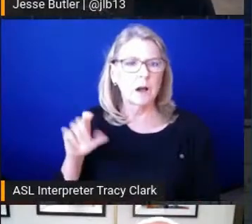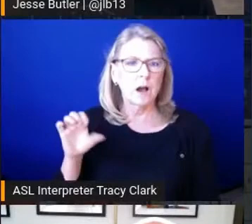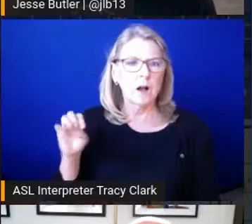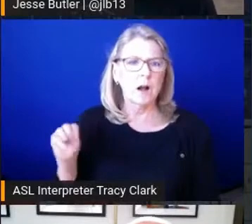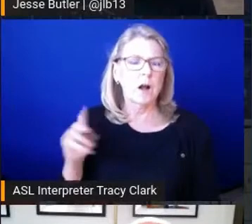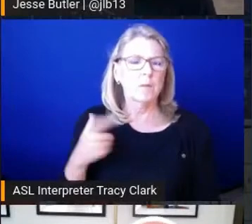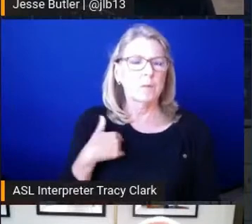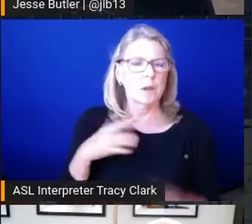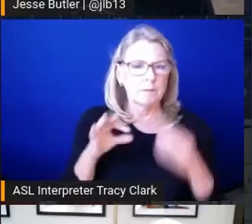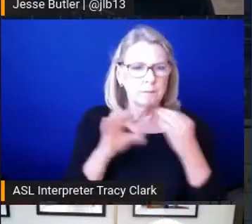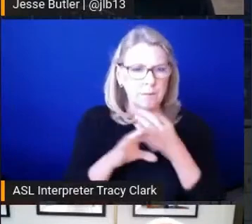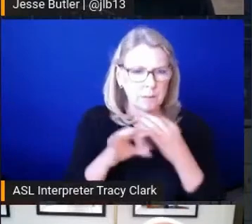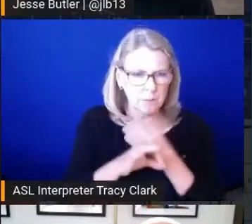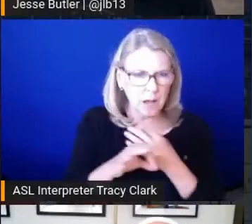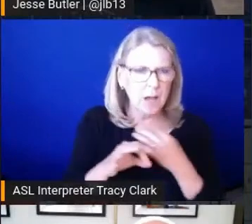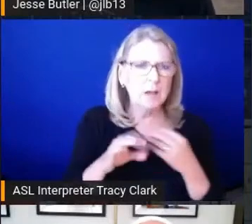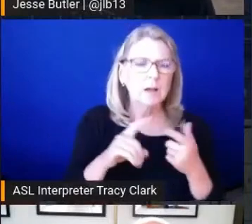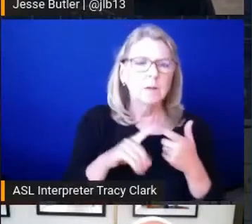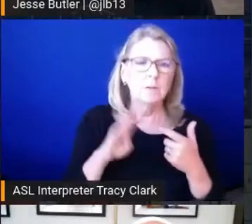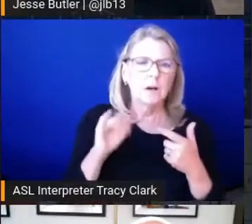reports and all that kind of stuff from you.